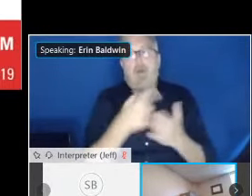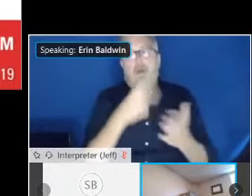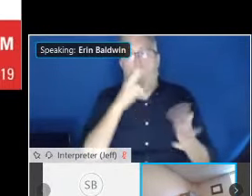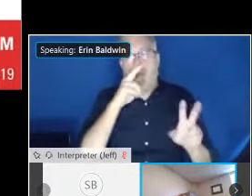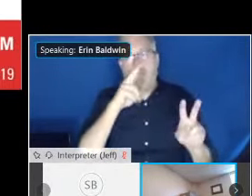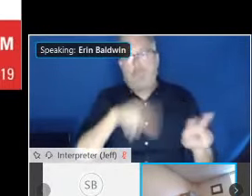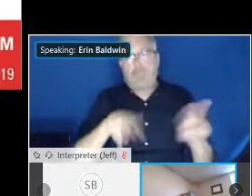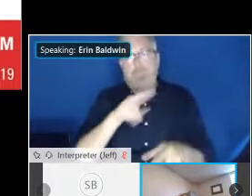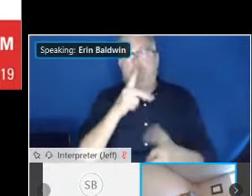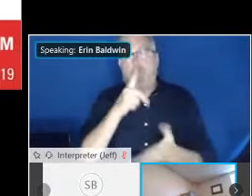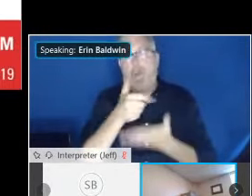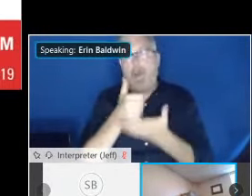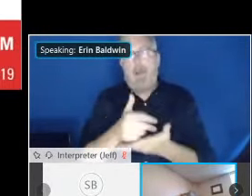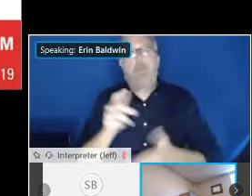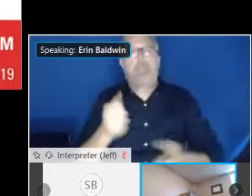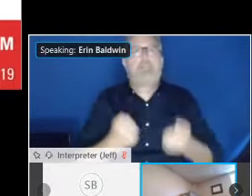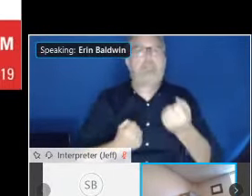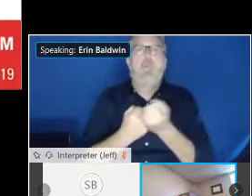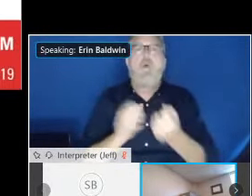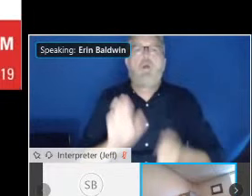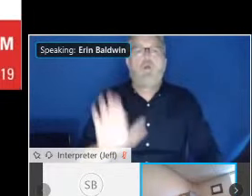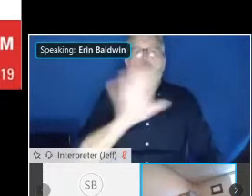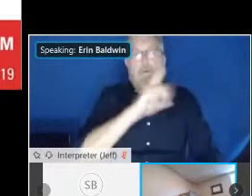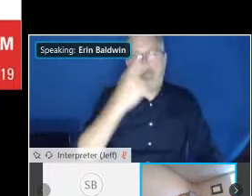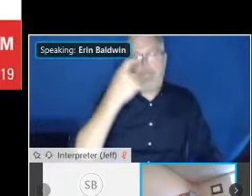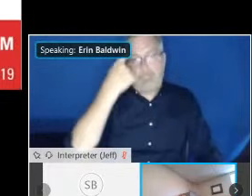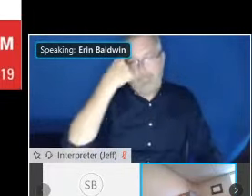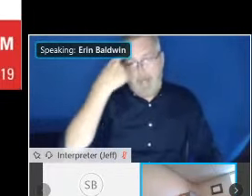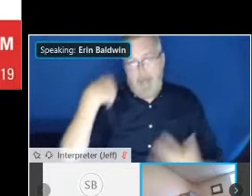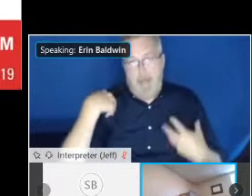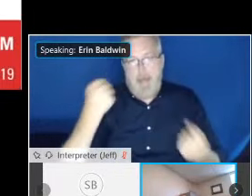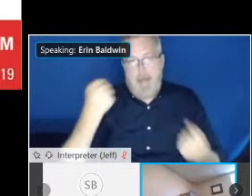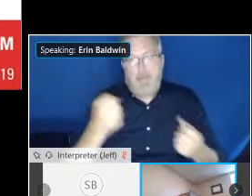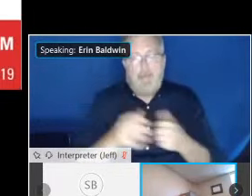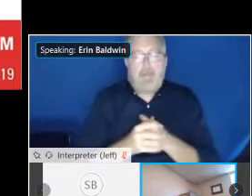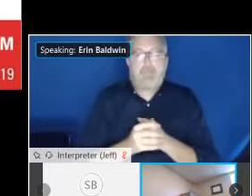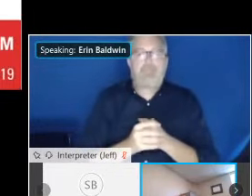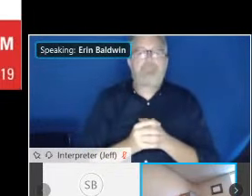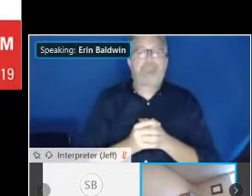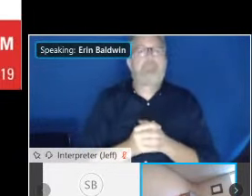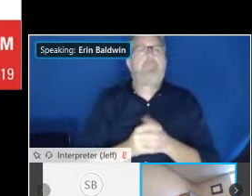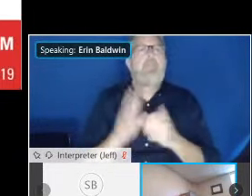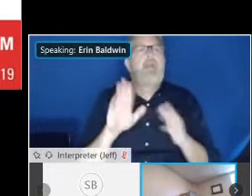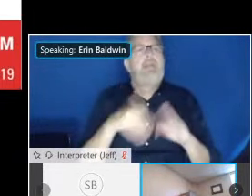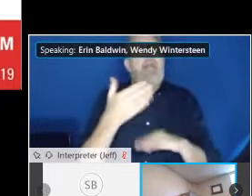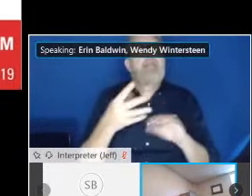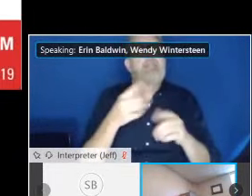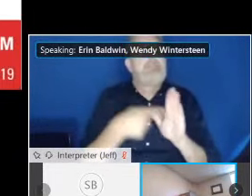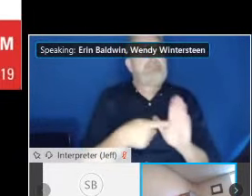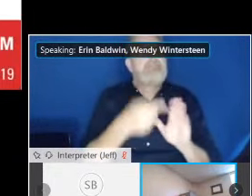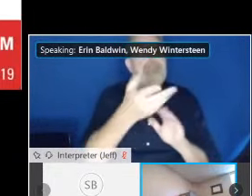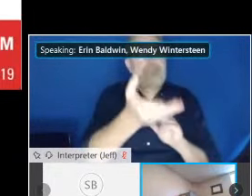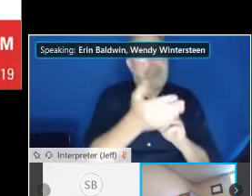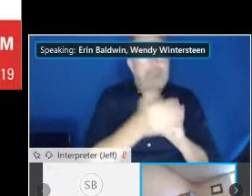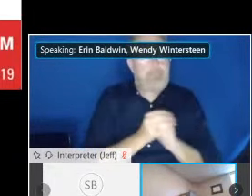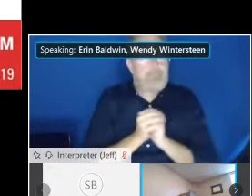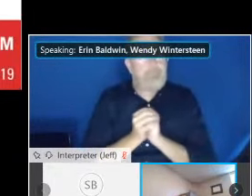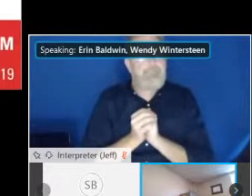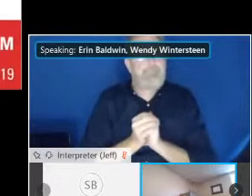and check out that can support our mental health. So I'd encourage you all to check that out. Moving on to the next slide.